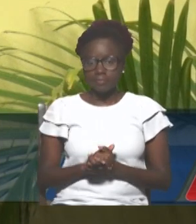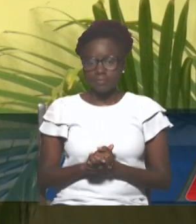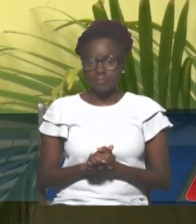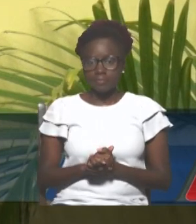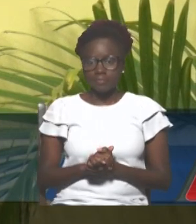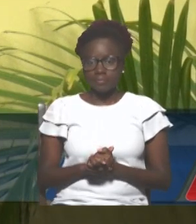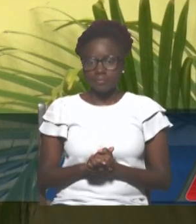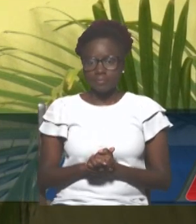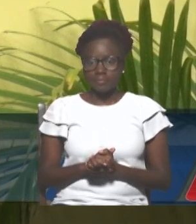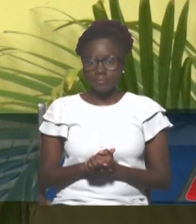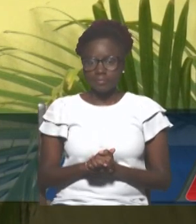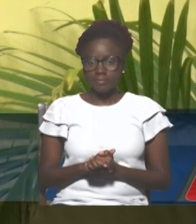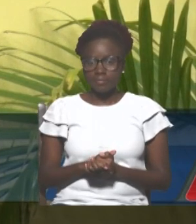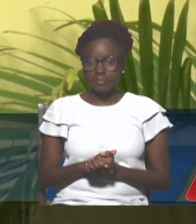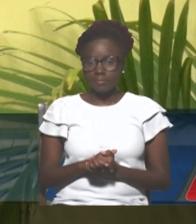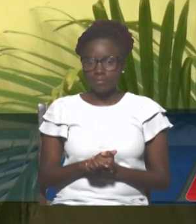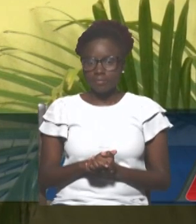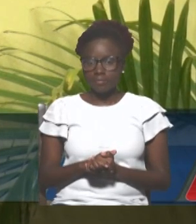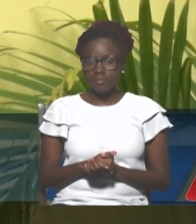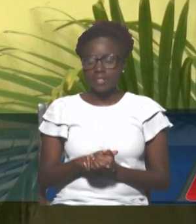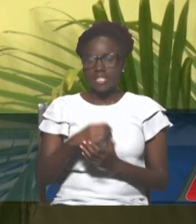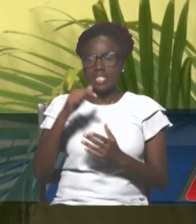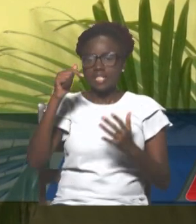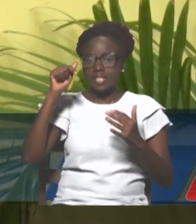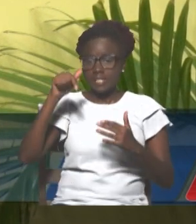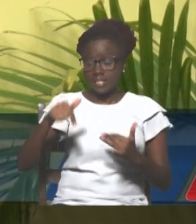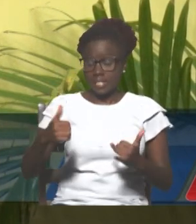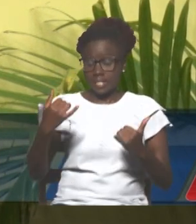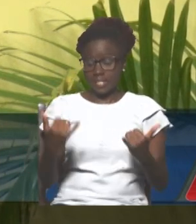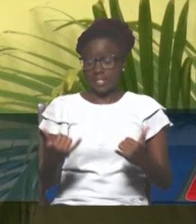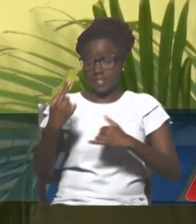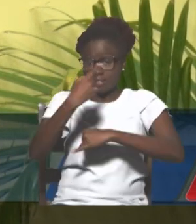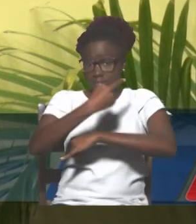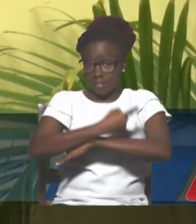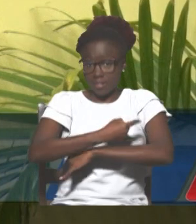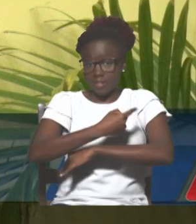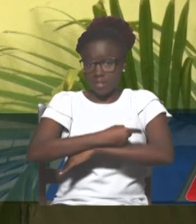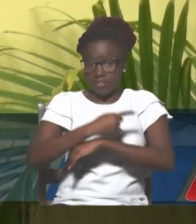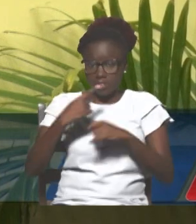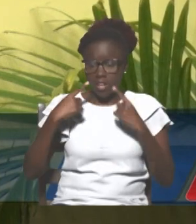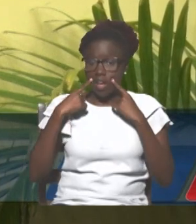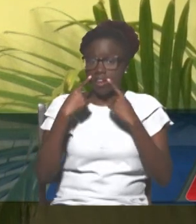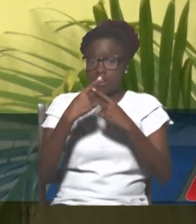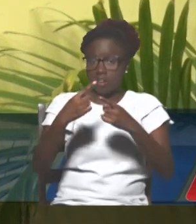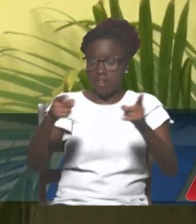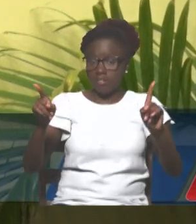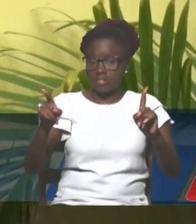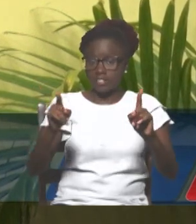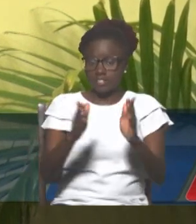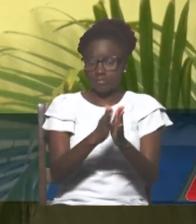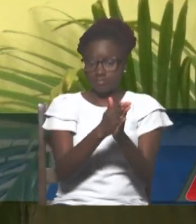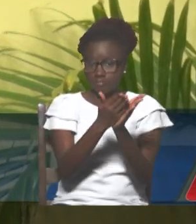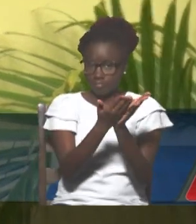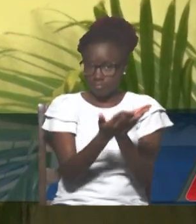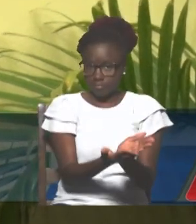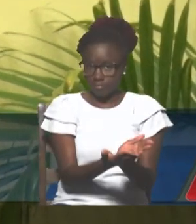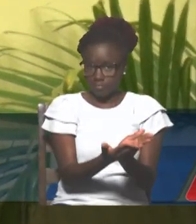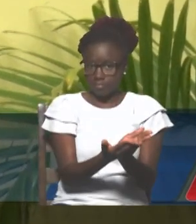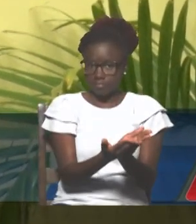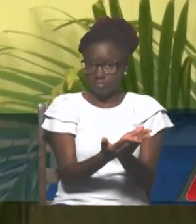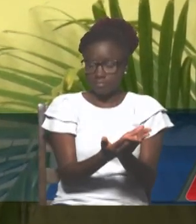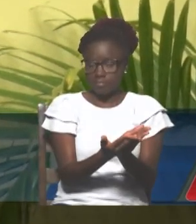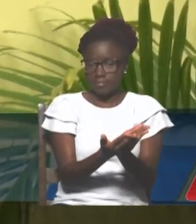The special issue that we are launching today not only marks a milestone, but also reaffirms the